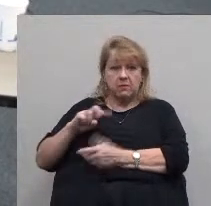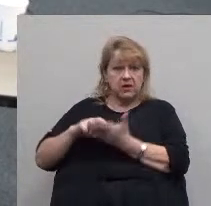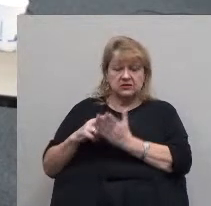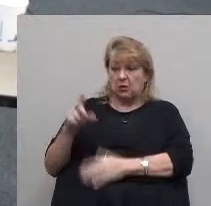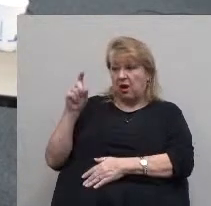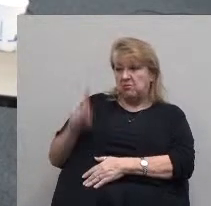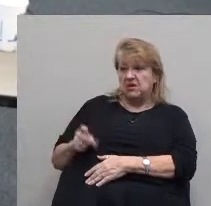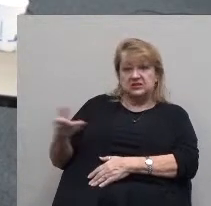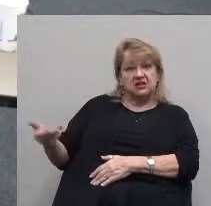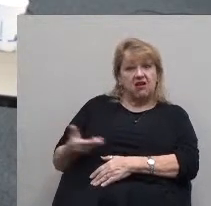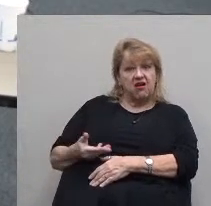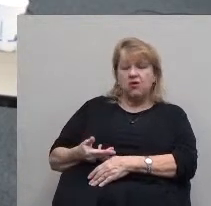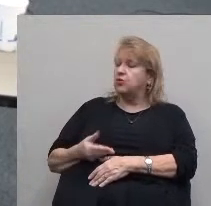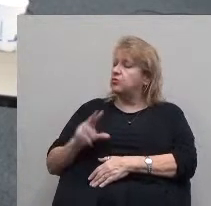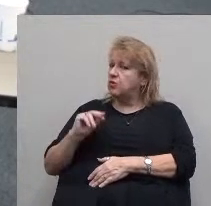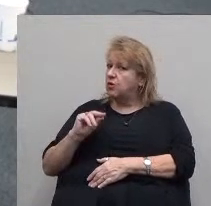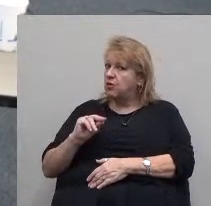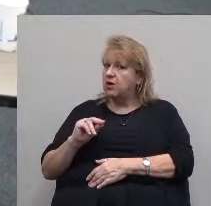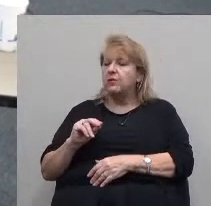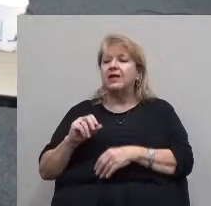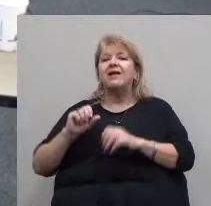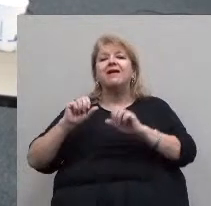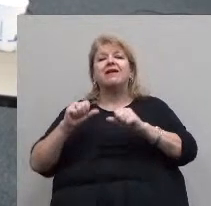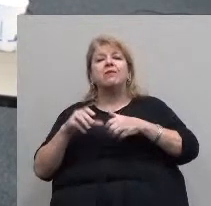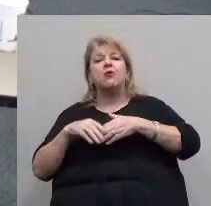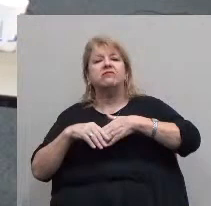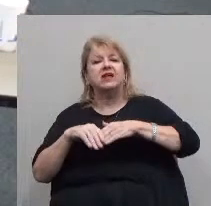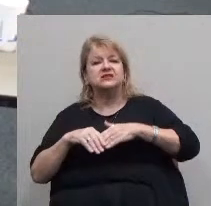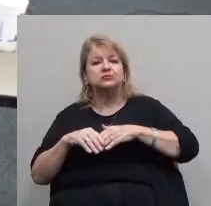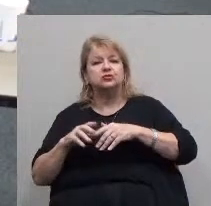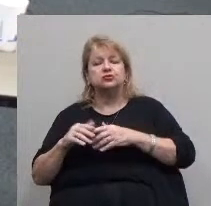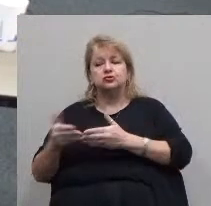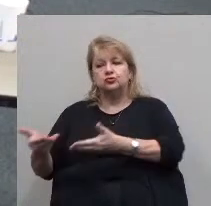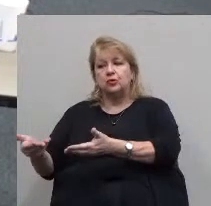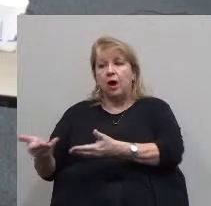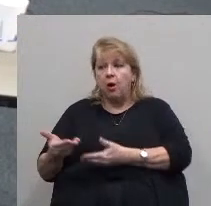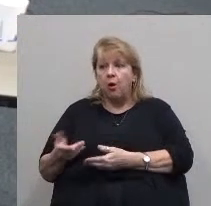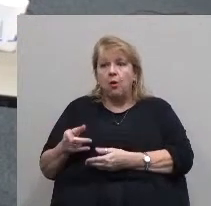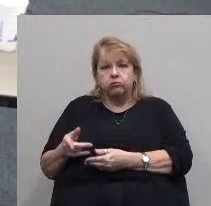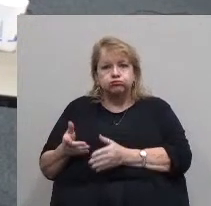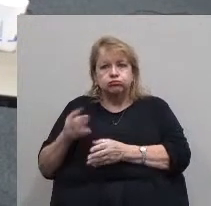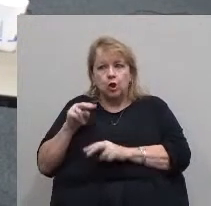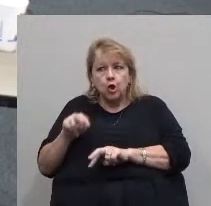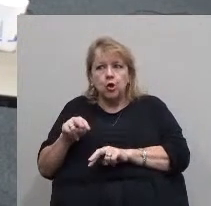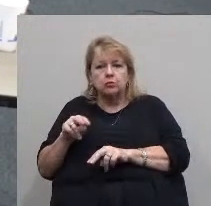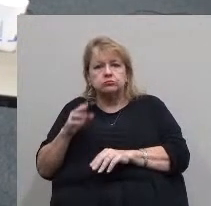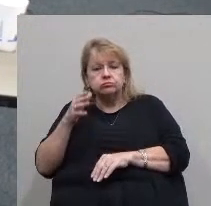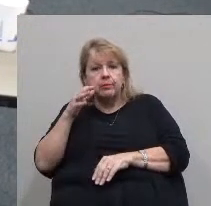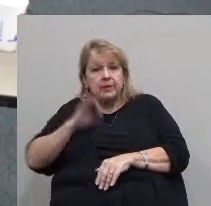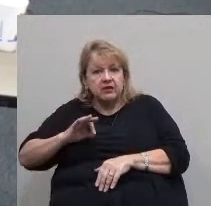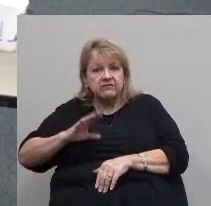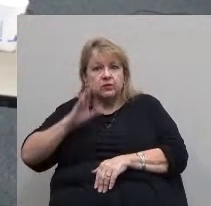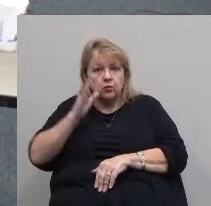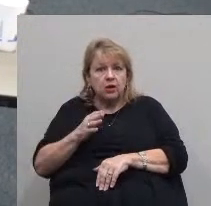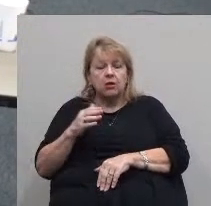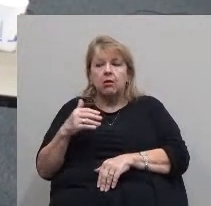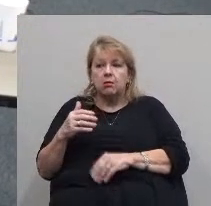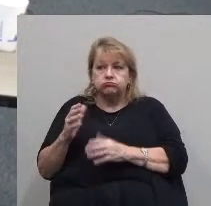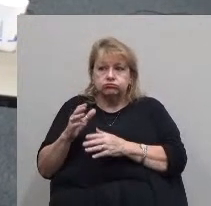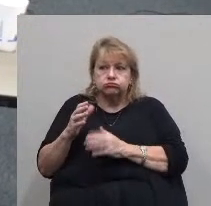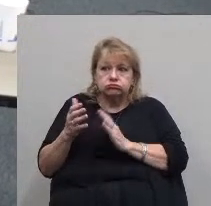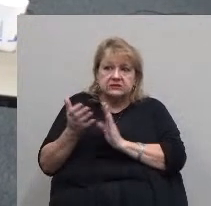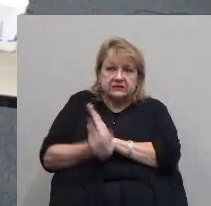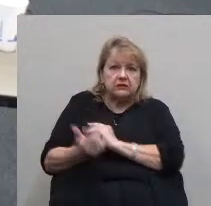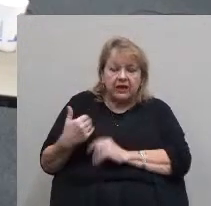is the opportunity for a system to employ someone and grow them. So they have a basic level of